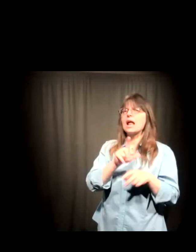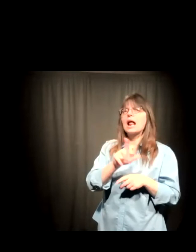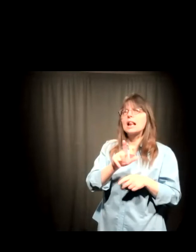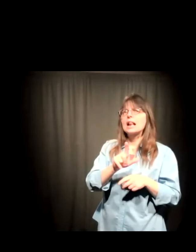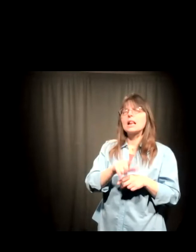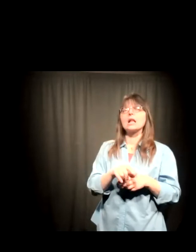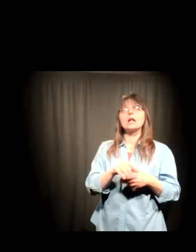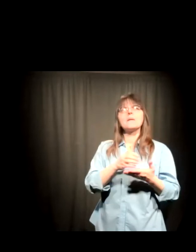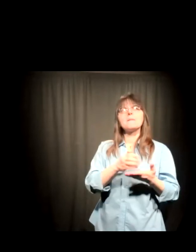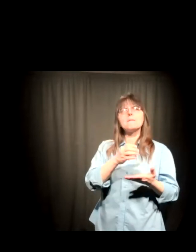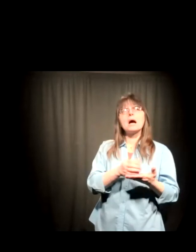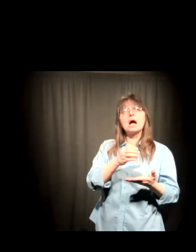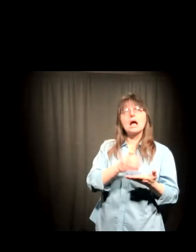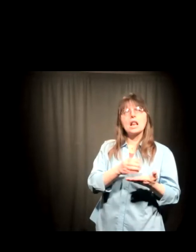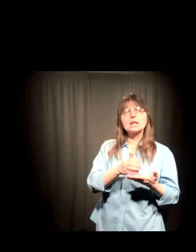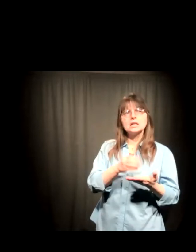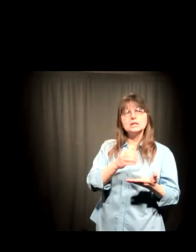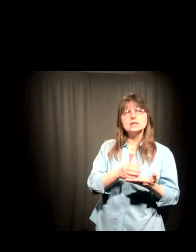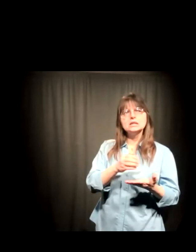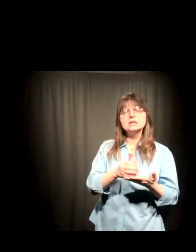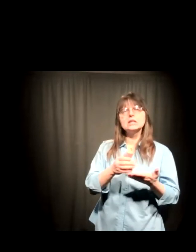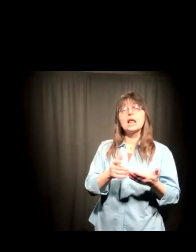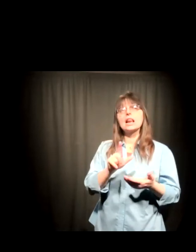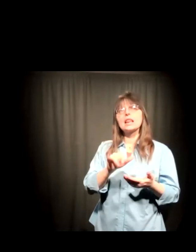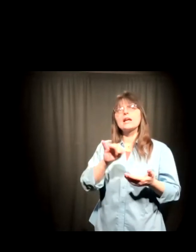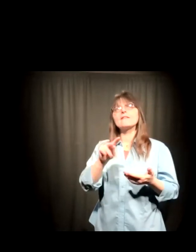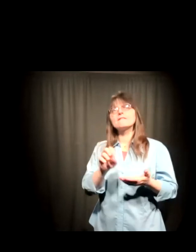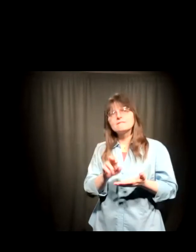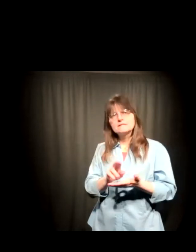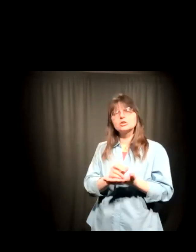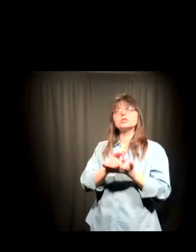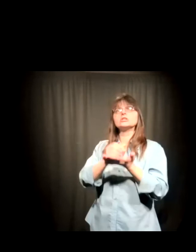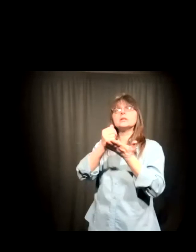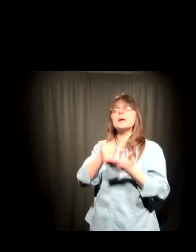bottle lifter and battle, laugh, bottle,